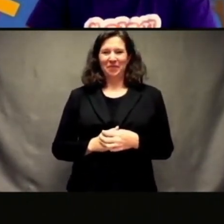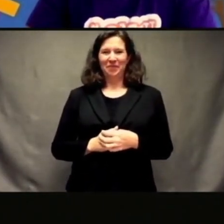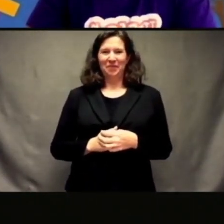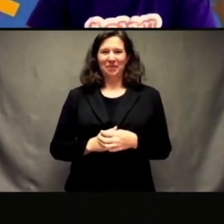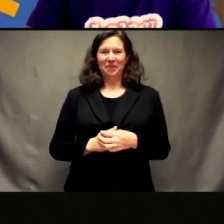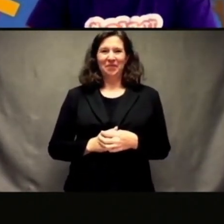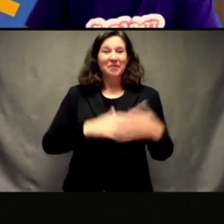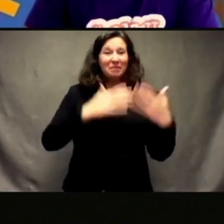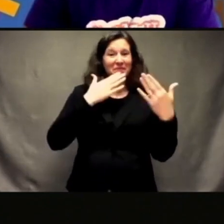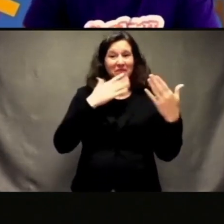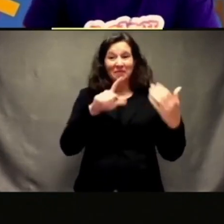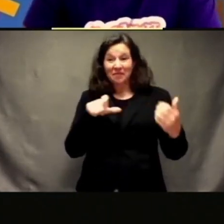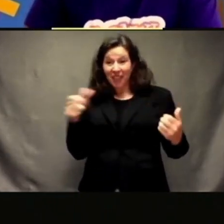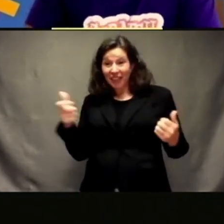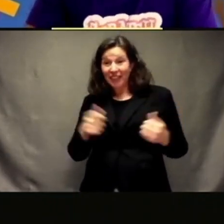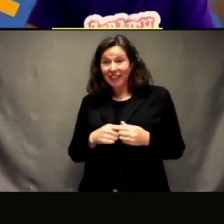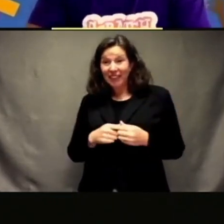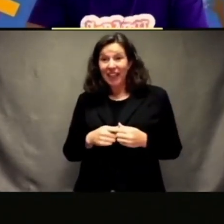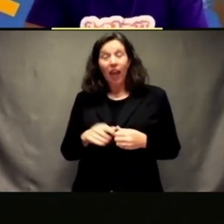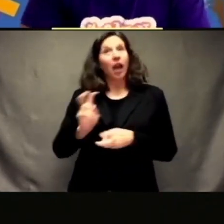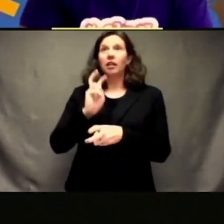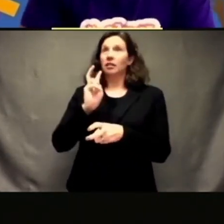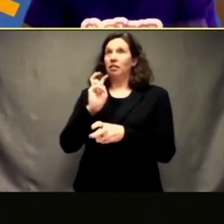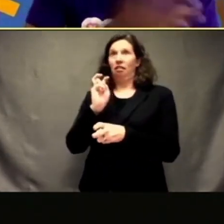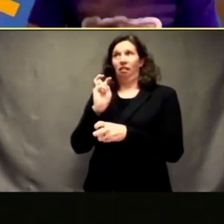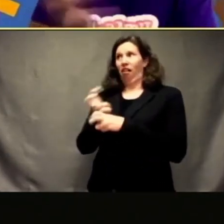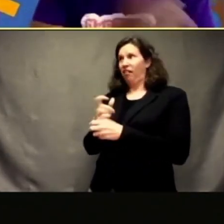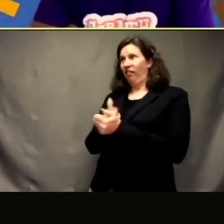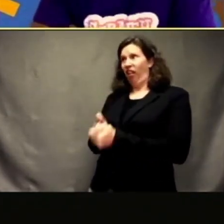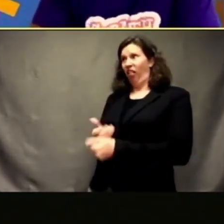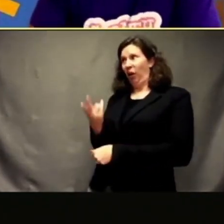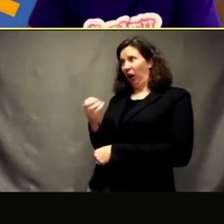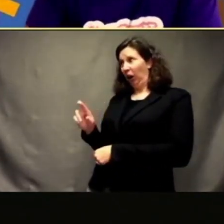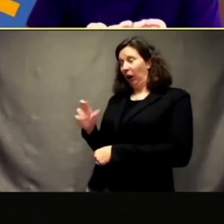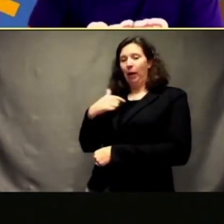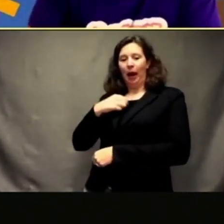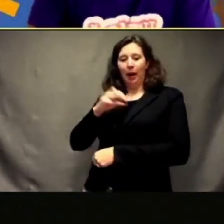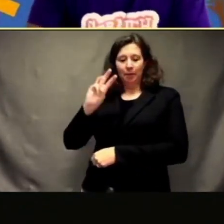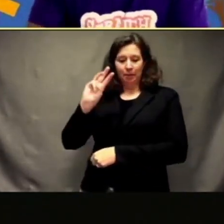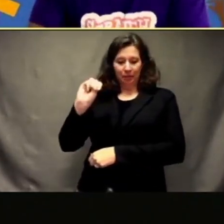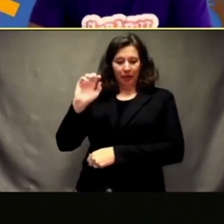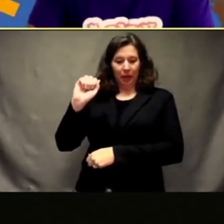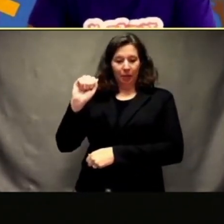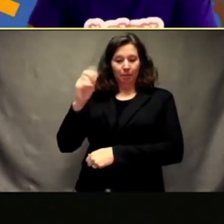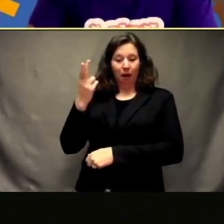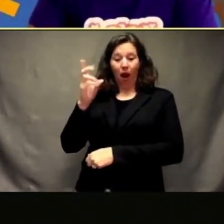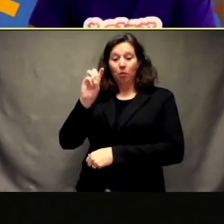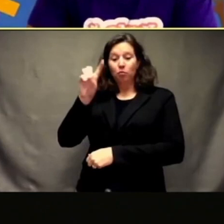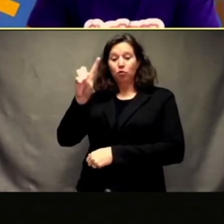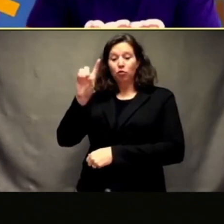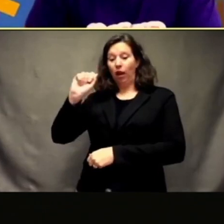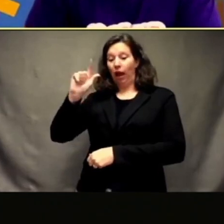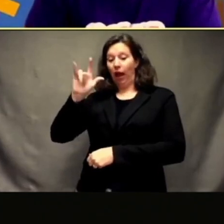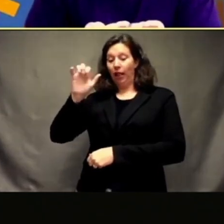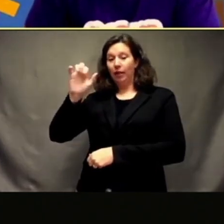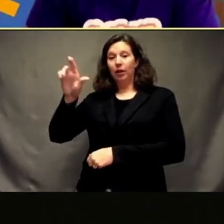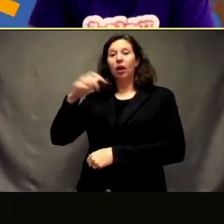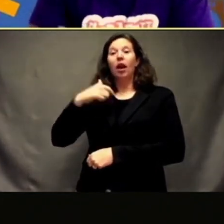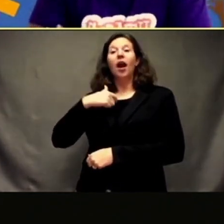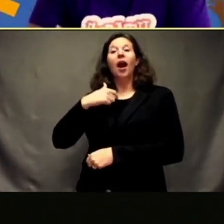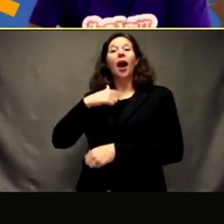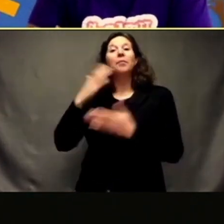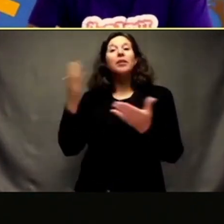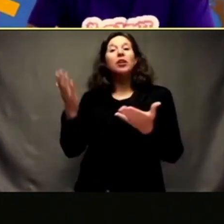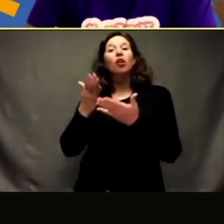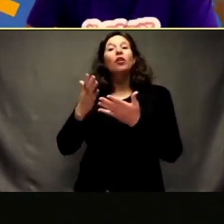Greg and Mahmoud. It's hard to follow that. Hi, my name is Mahmoud Alamir. I am the elementary school curriculum specialist in